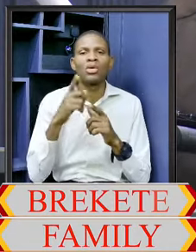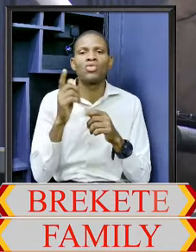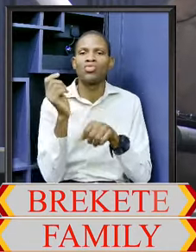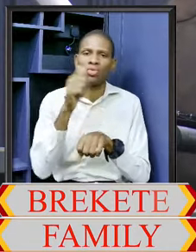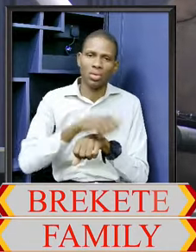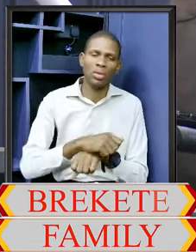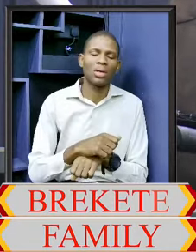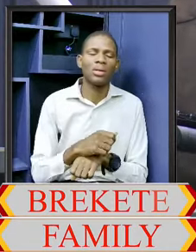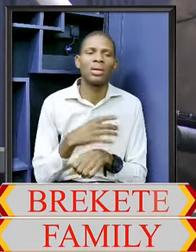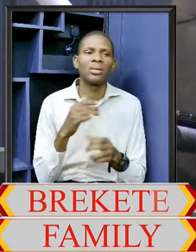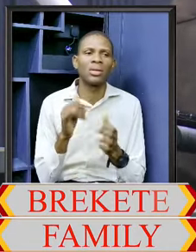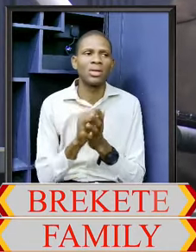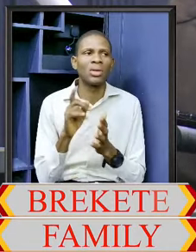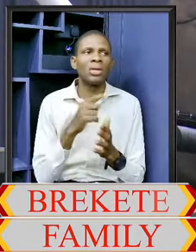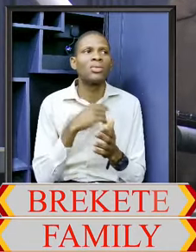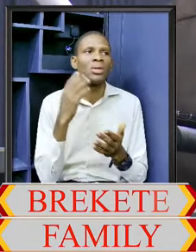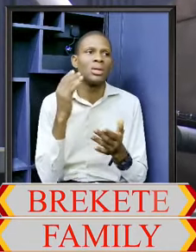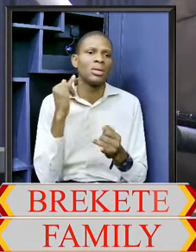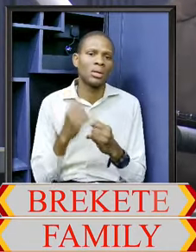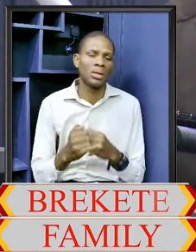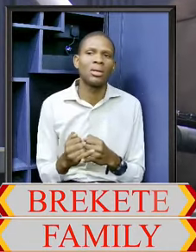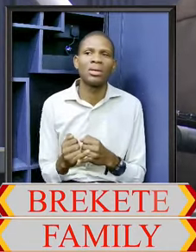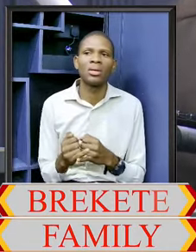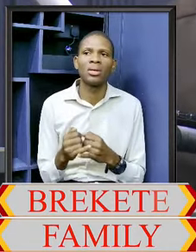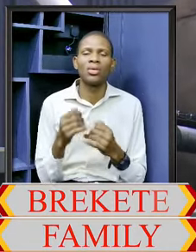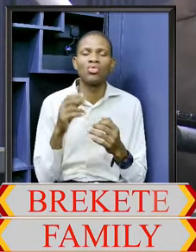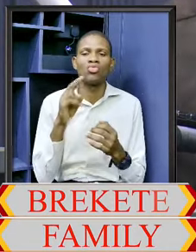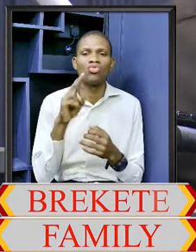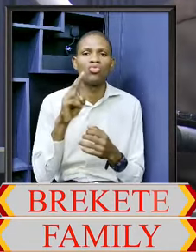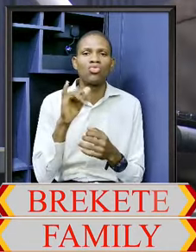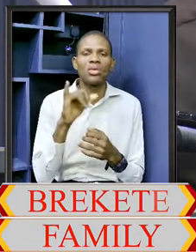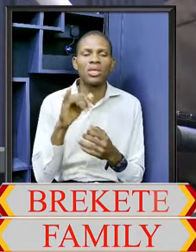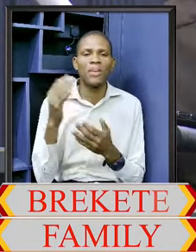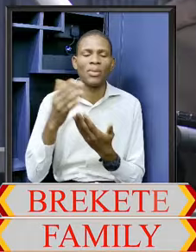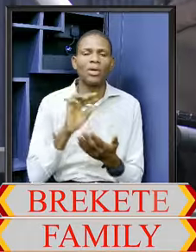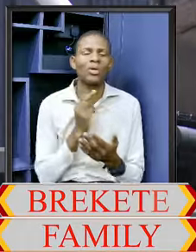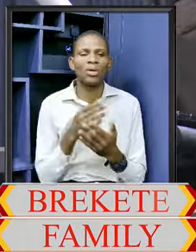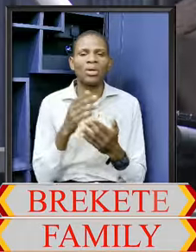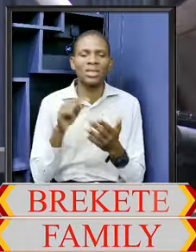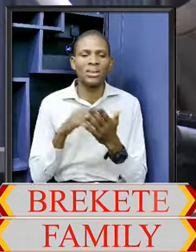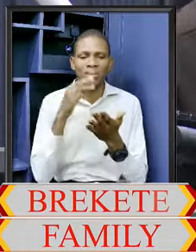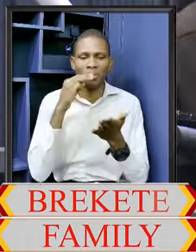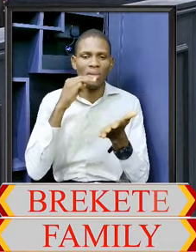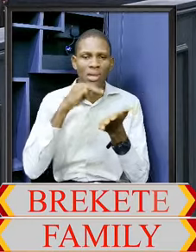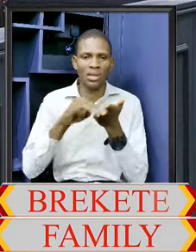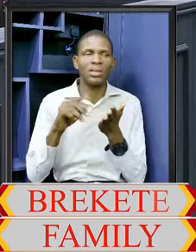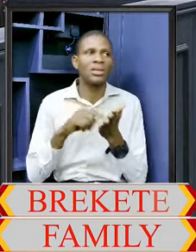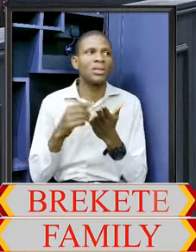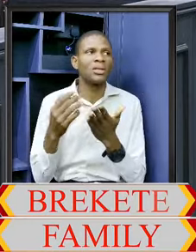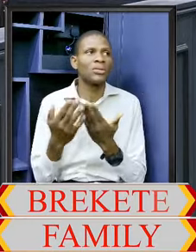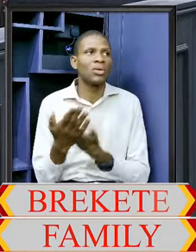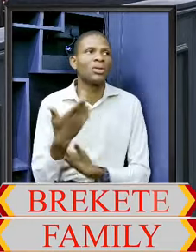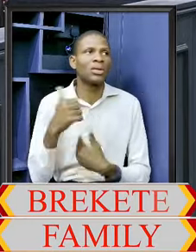And Nadia, we go end them now. Uyi, bring us this message. Make we appreciate Uyi.